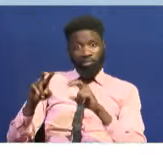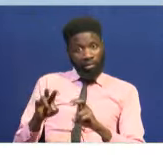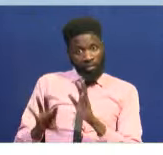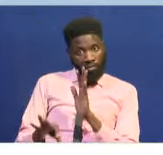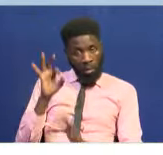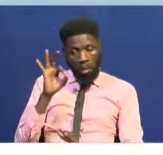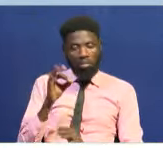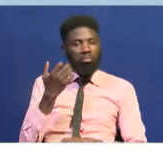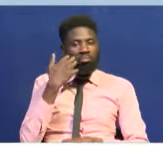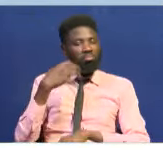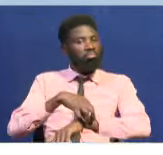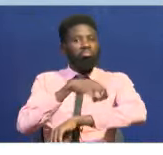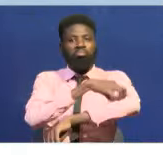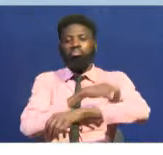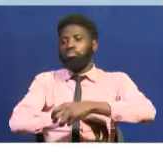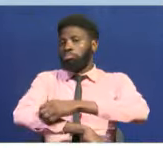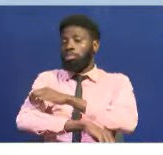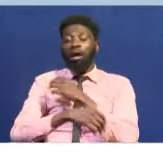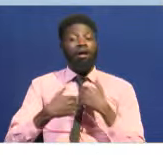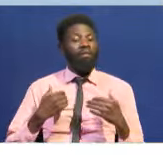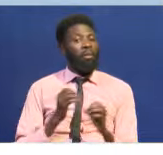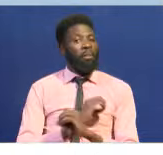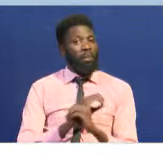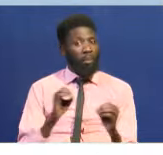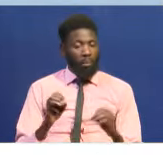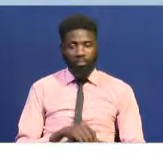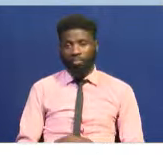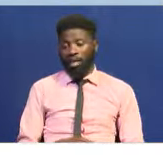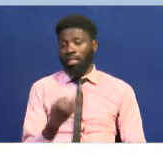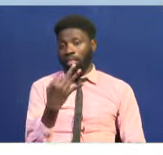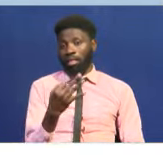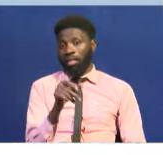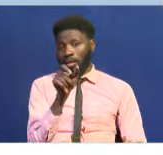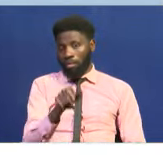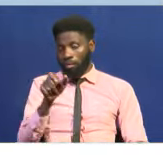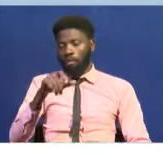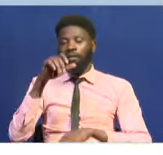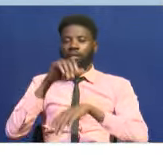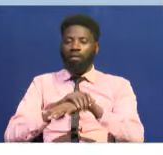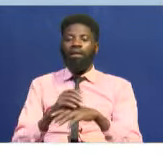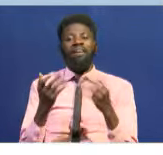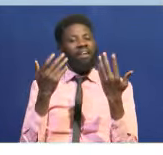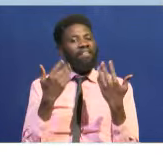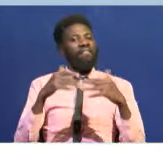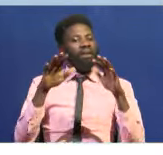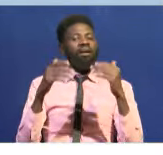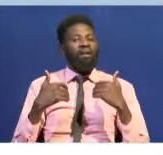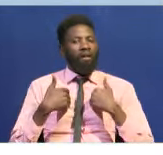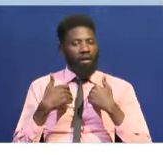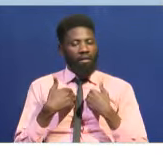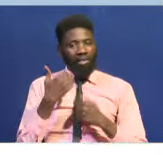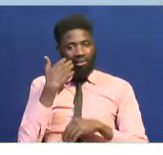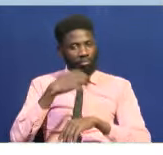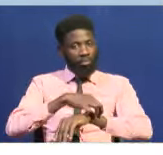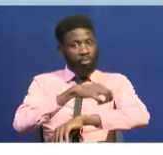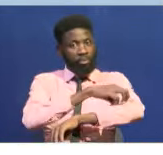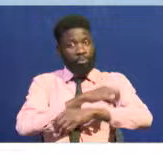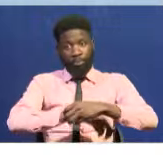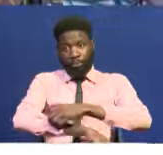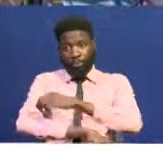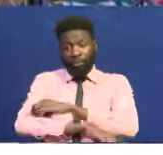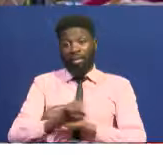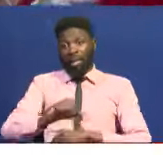tested negative for the disease, while three samples have tested positive, and the remaining seven samples are currently undergoing